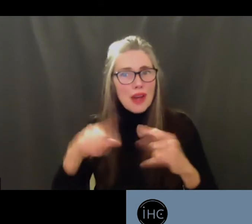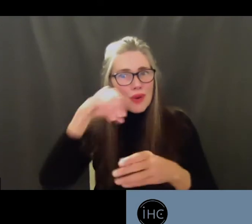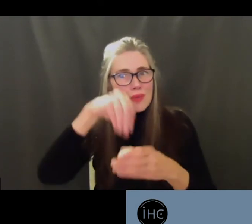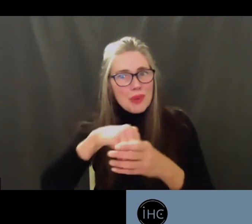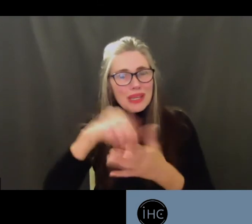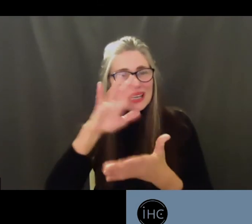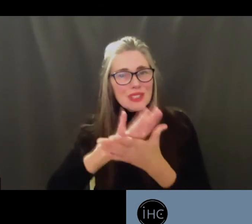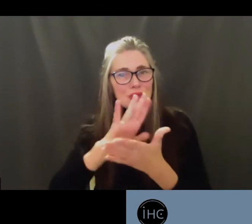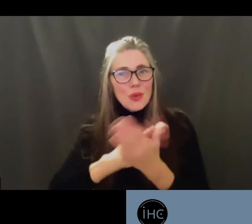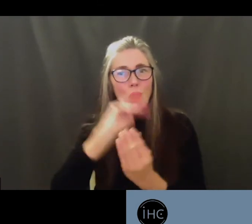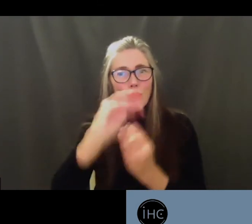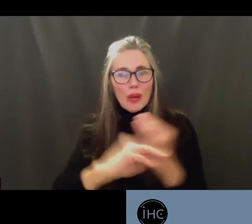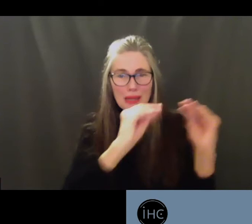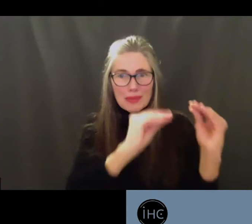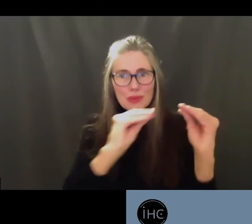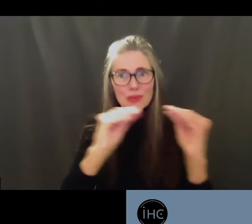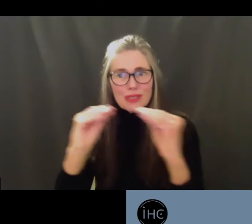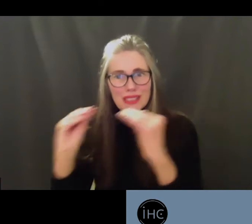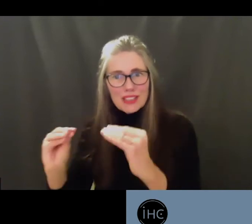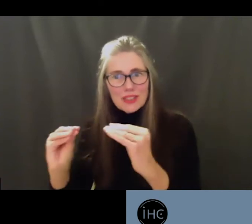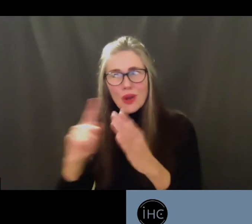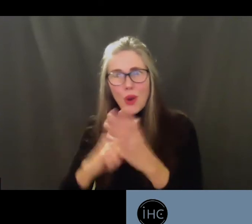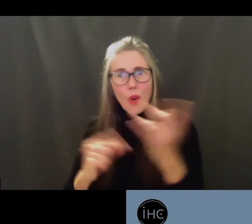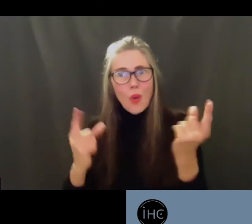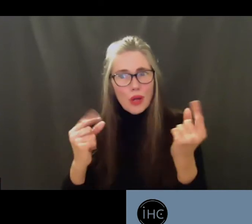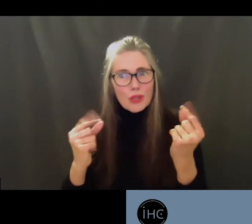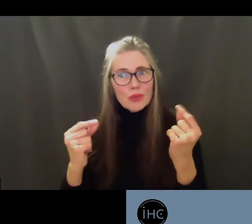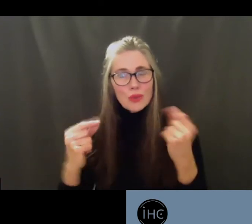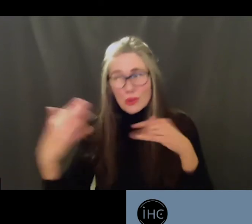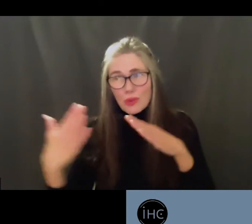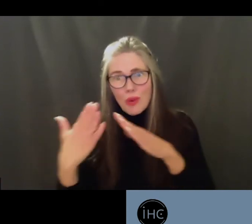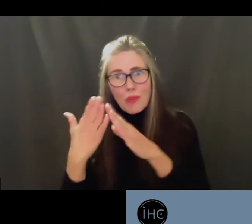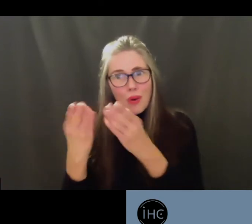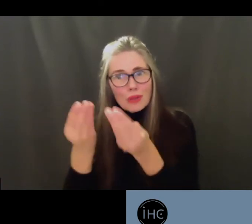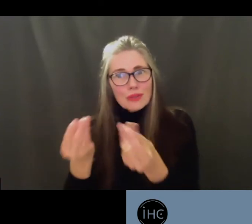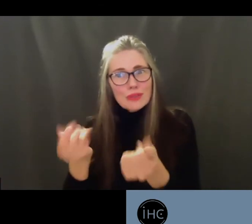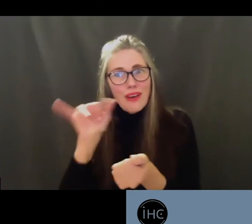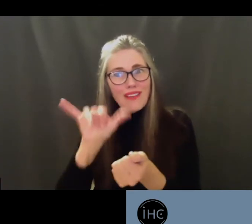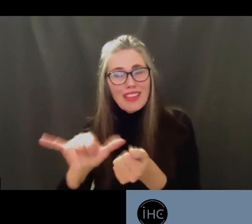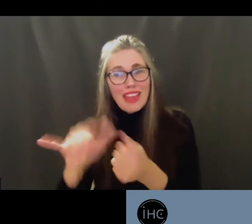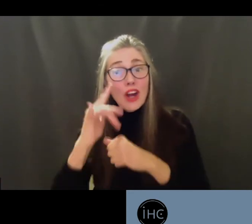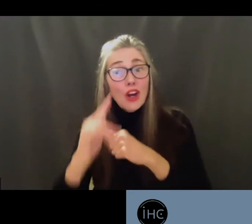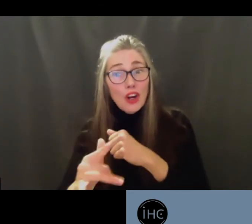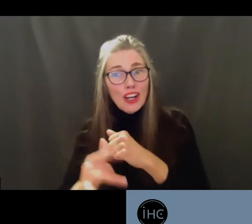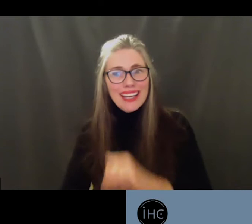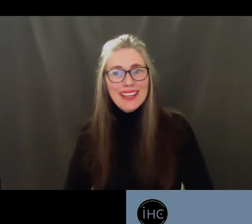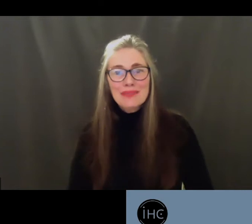initiative I think we should have here as well.